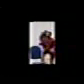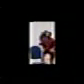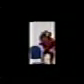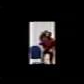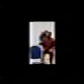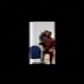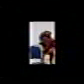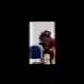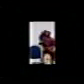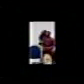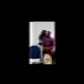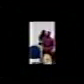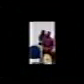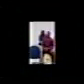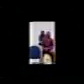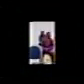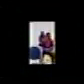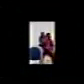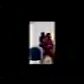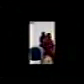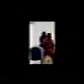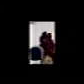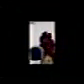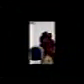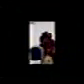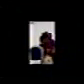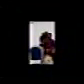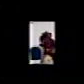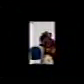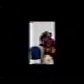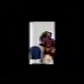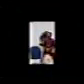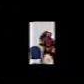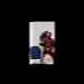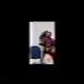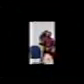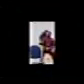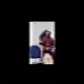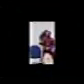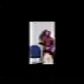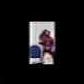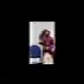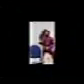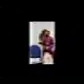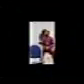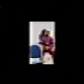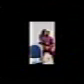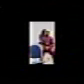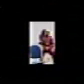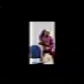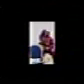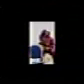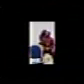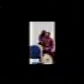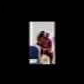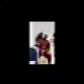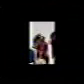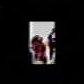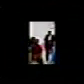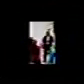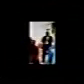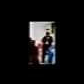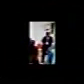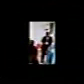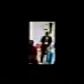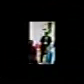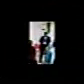tonight. And then when you hear that final amen, that mountain is gone. And when you hear the amen of the people of God,